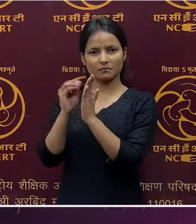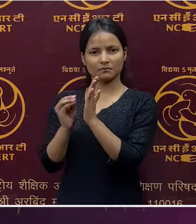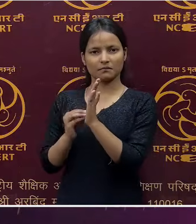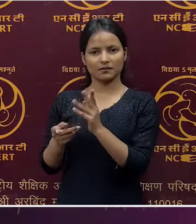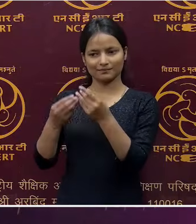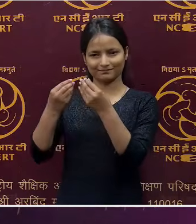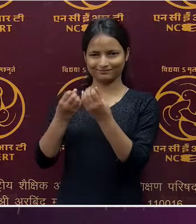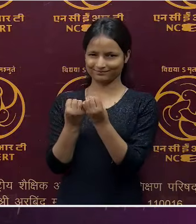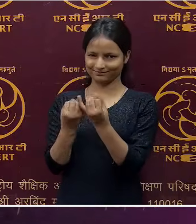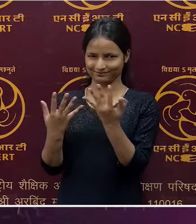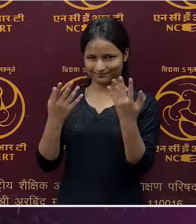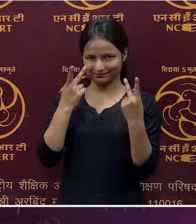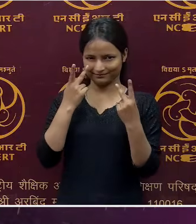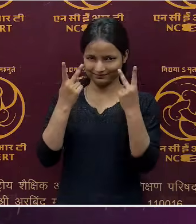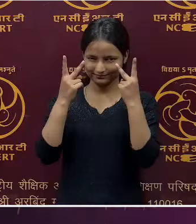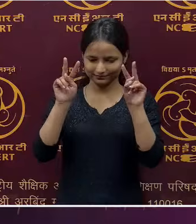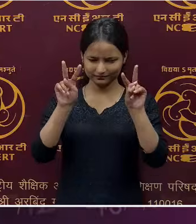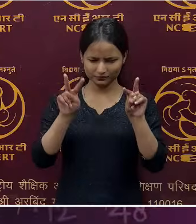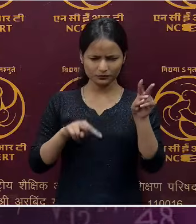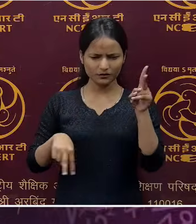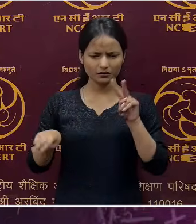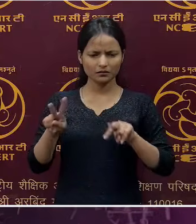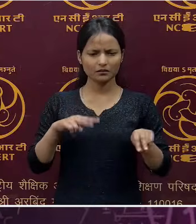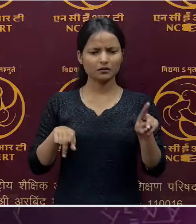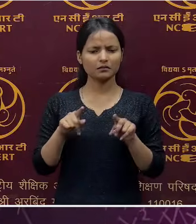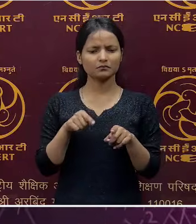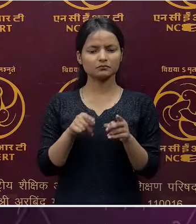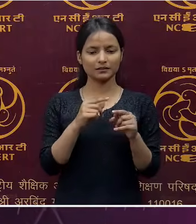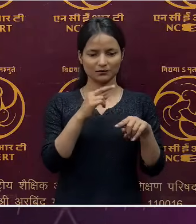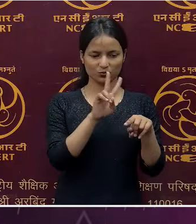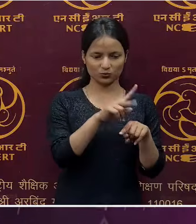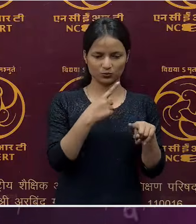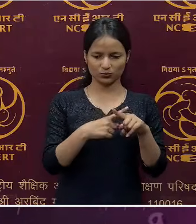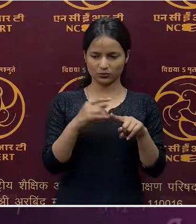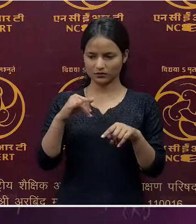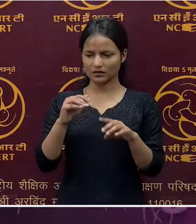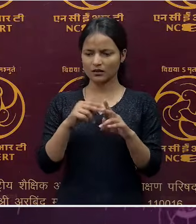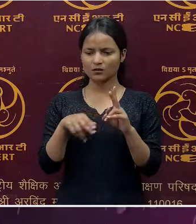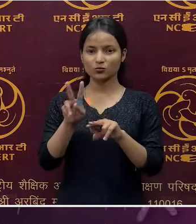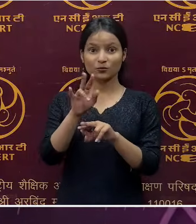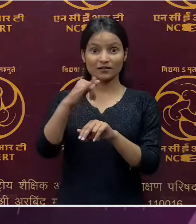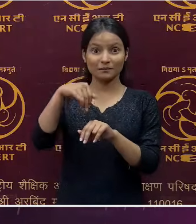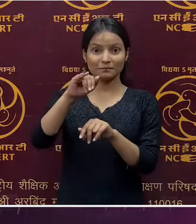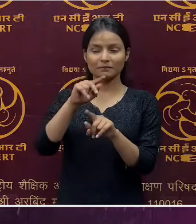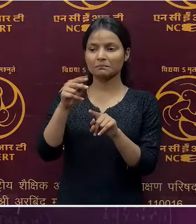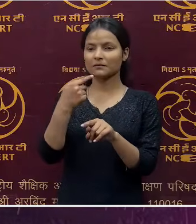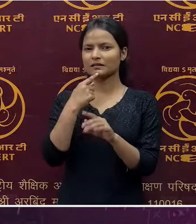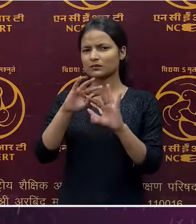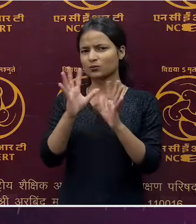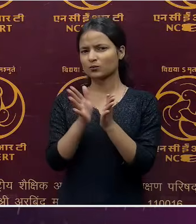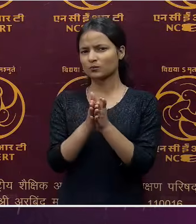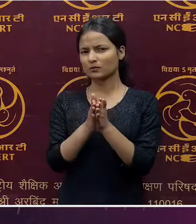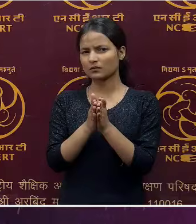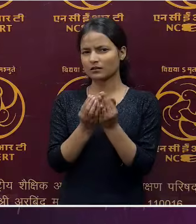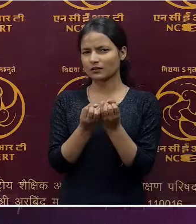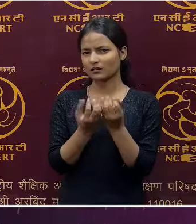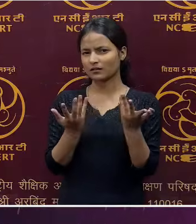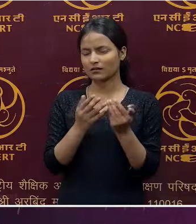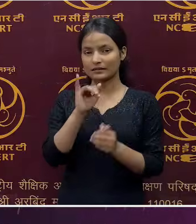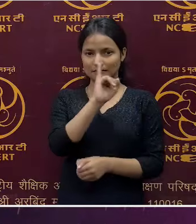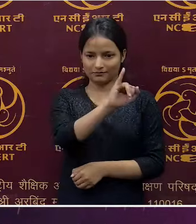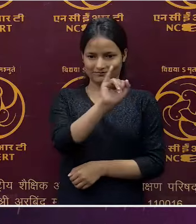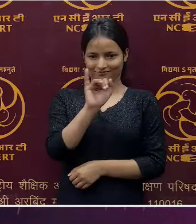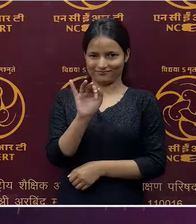are 2 elements. 3 and 2 is multiplied by, then it's 6, and 2 to the power 6 is the number of total number of relation, which is